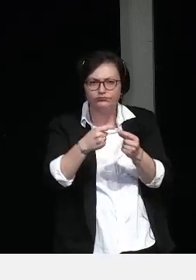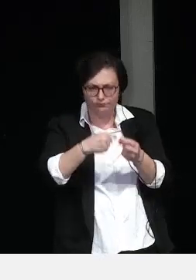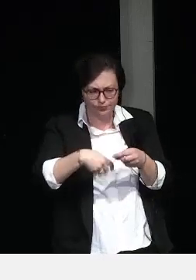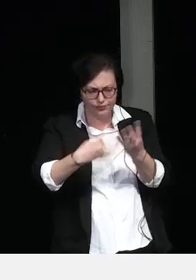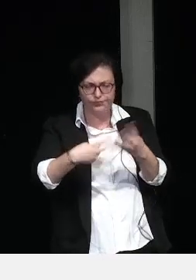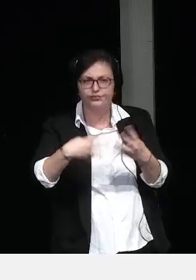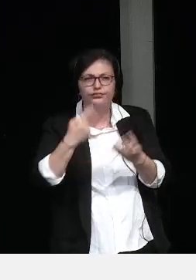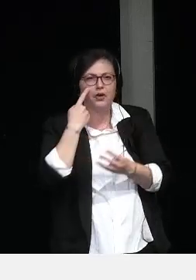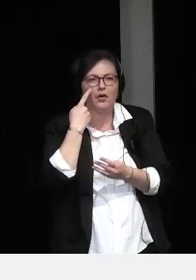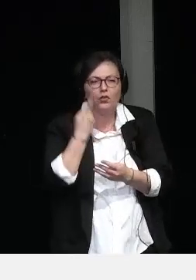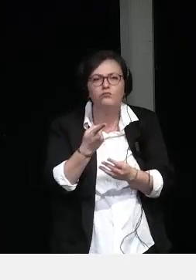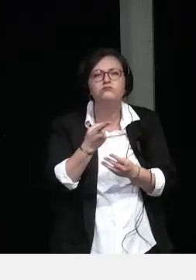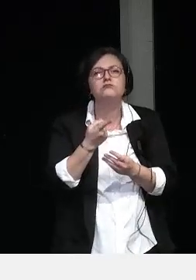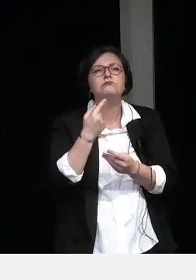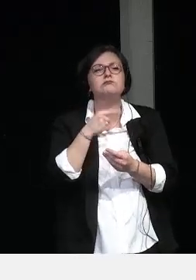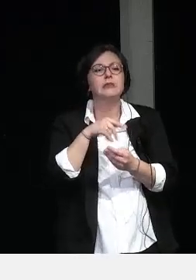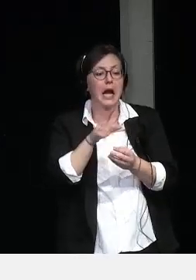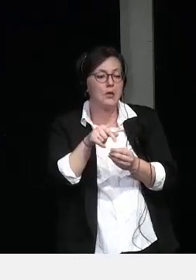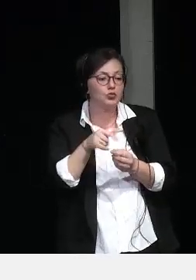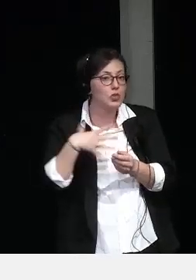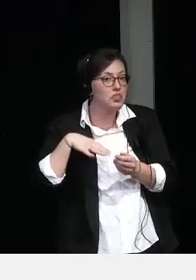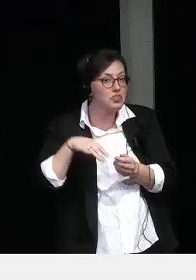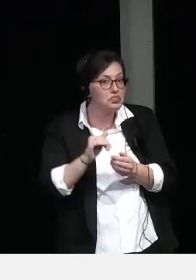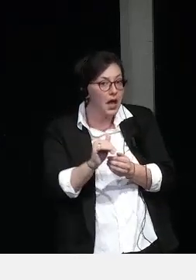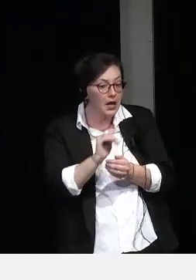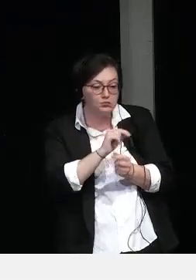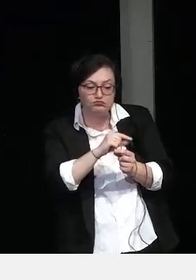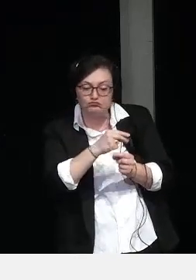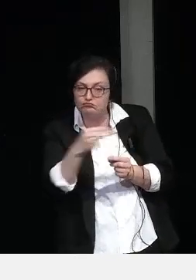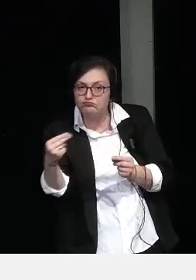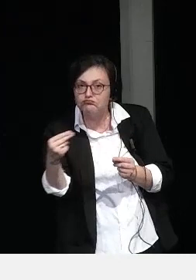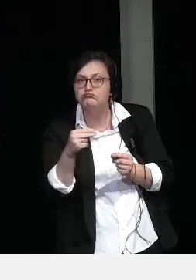Oh, somebody's typing. Give me 1 minute.